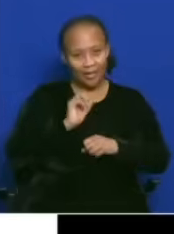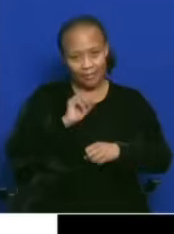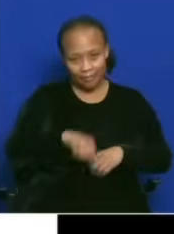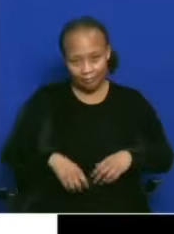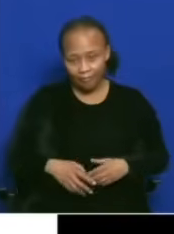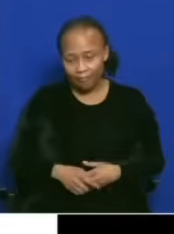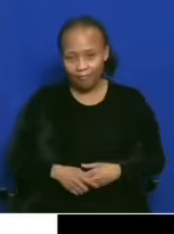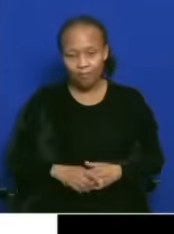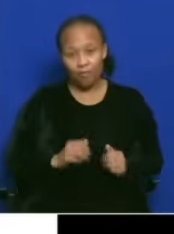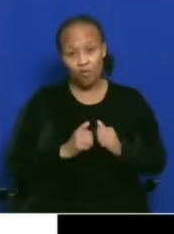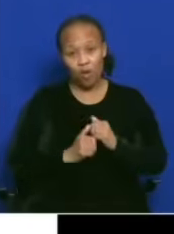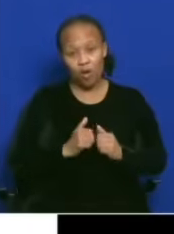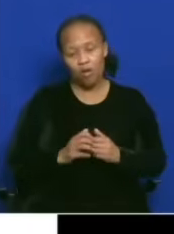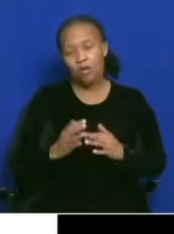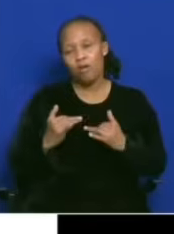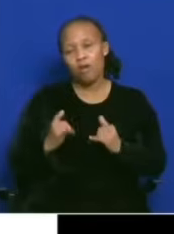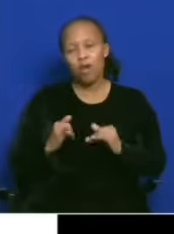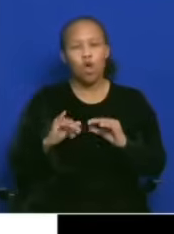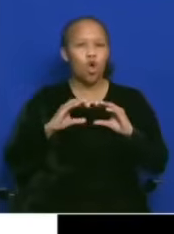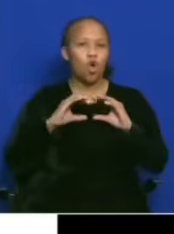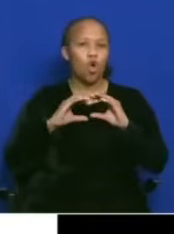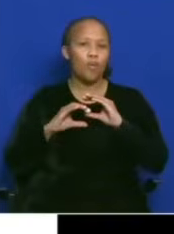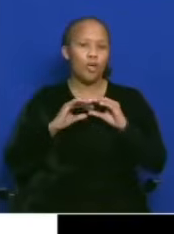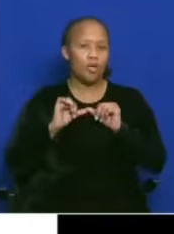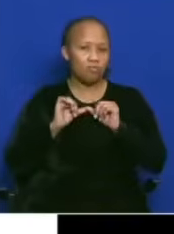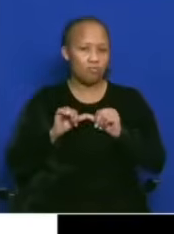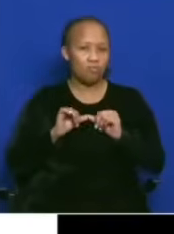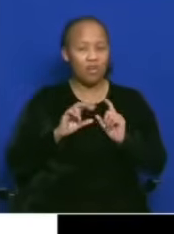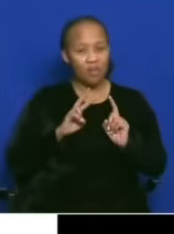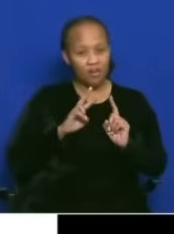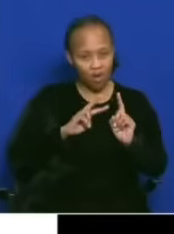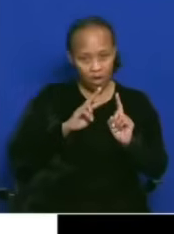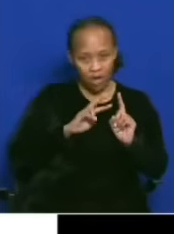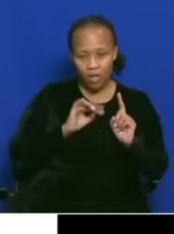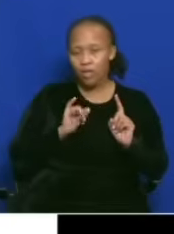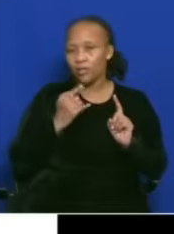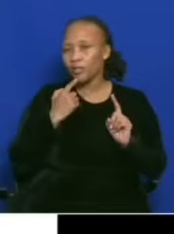And the conversation goes on, and Mr. Valley says, we need another source of income,